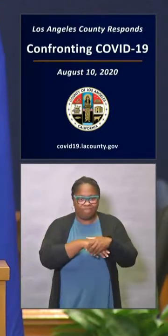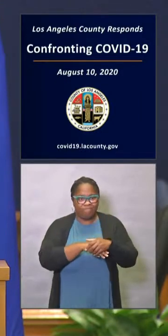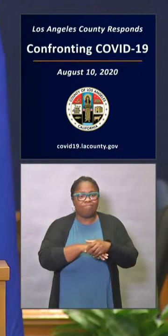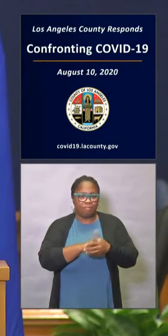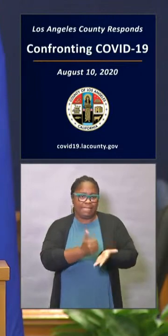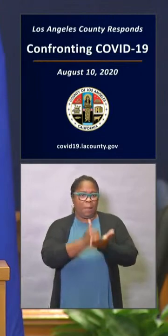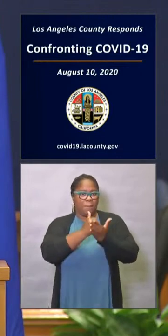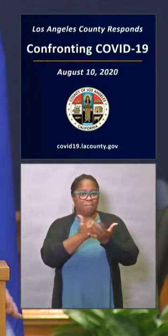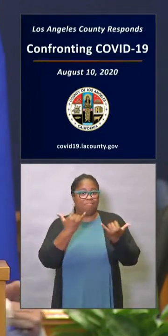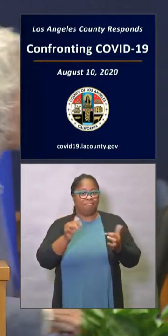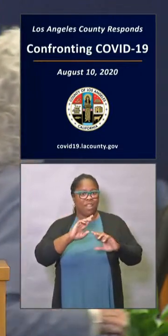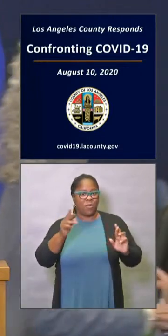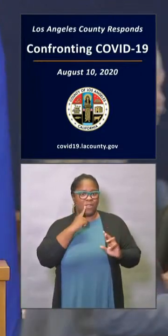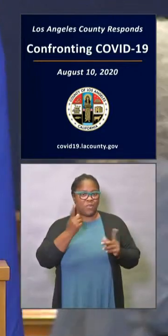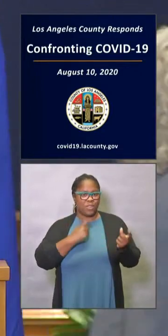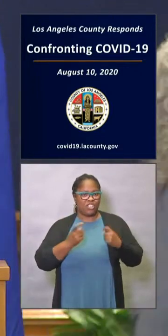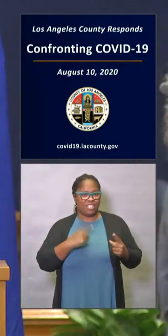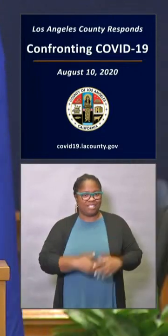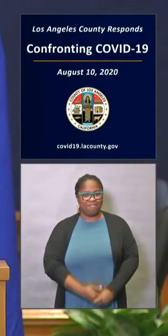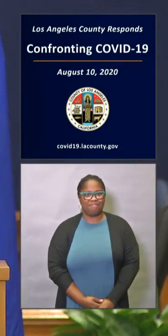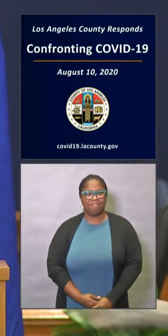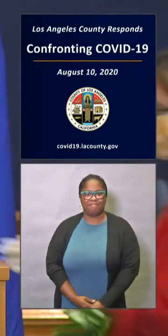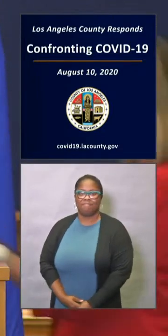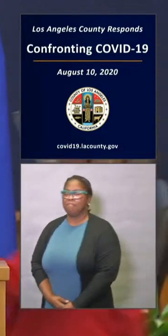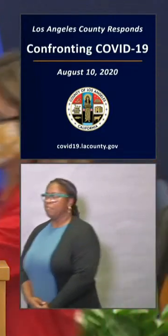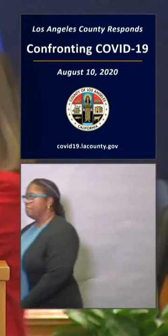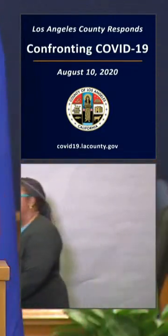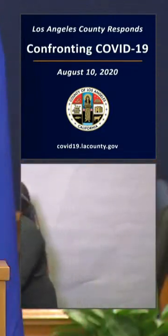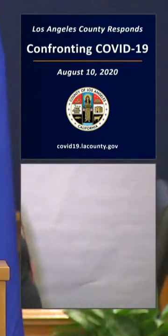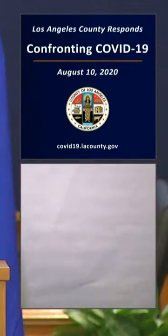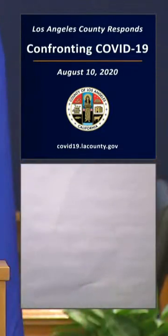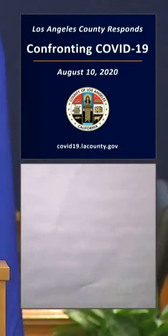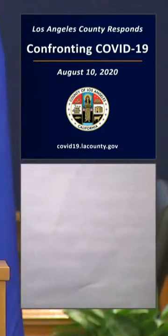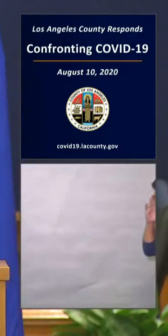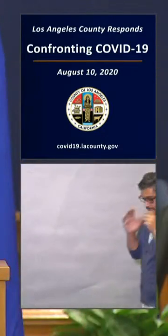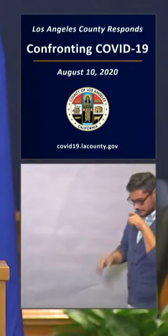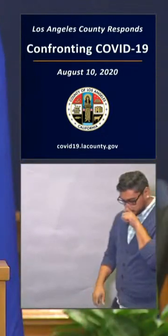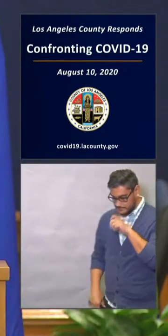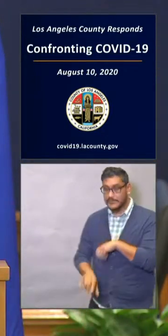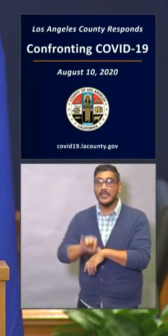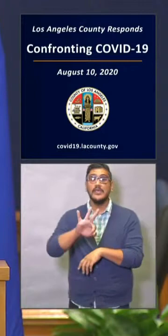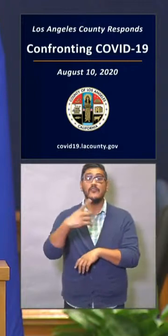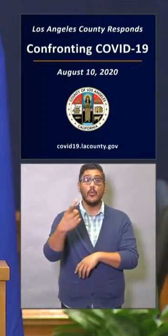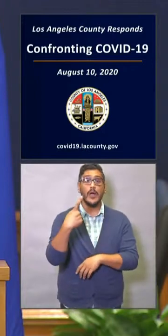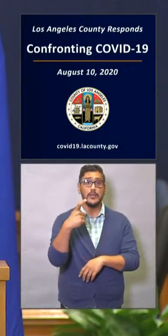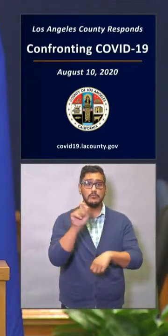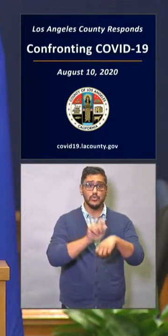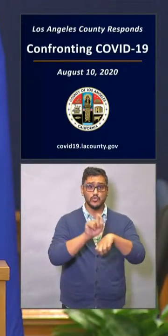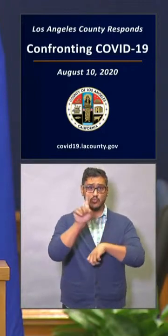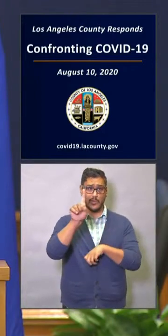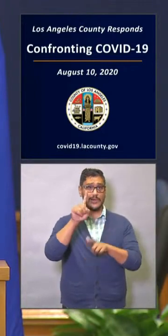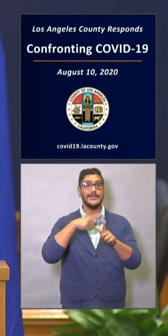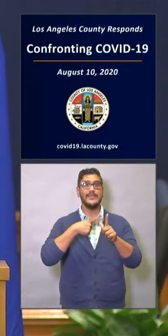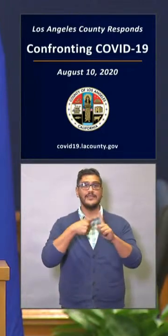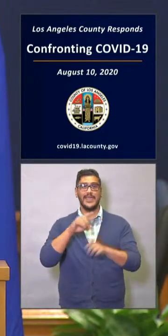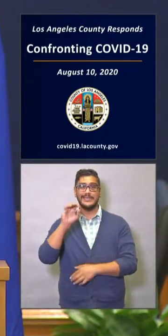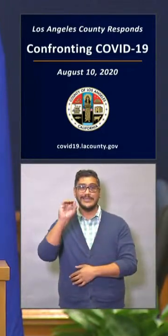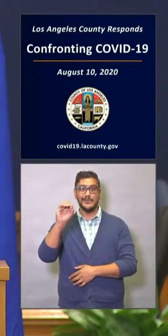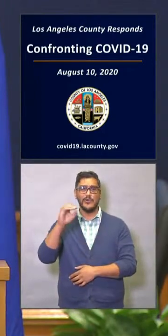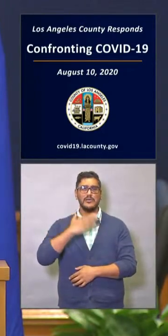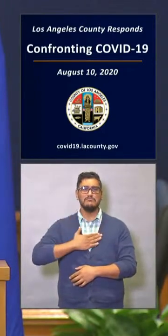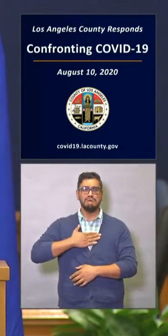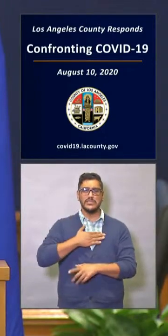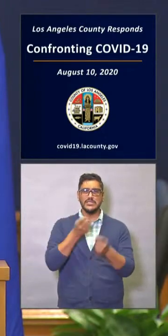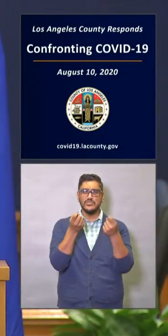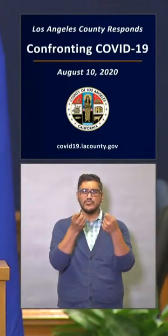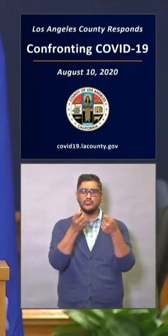questions. And ladies and gentlemen, if you would like to ask a question, please press 1, then followed by 0. And please try